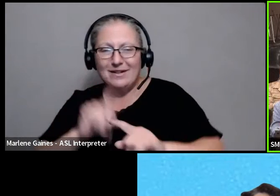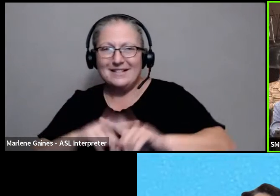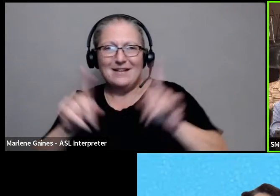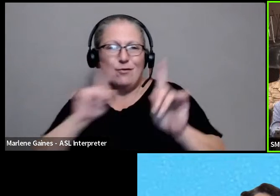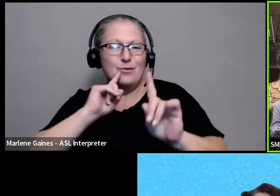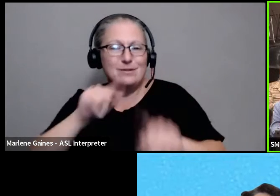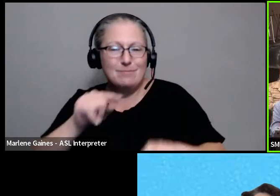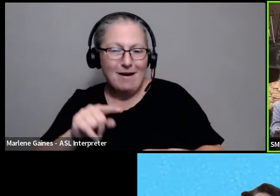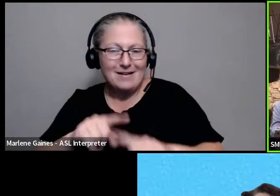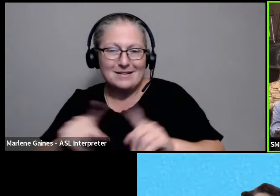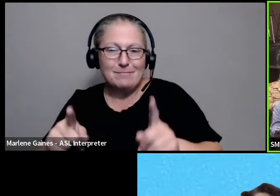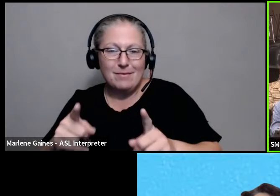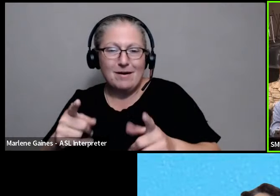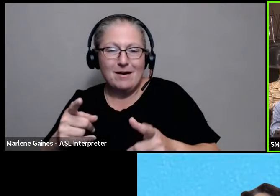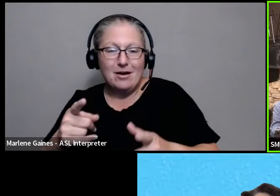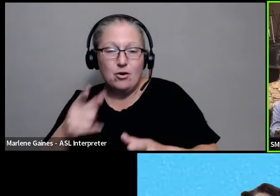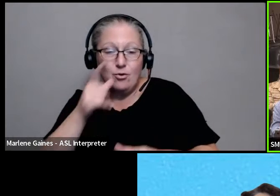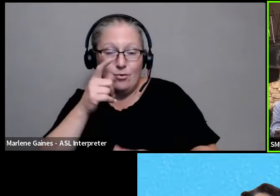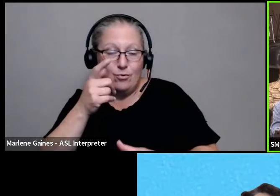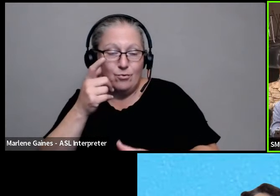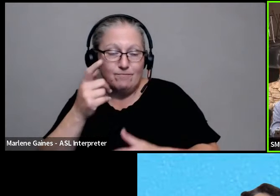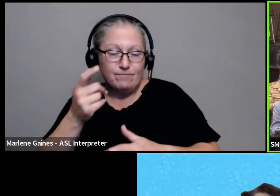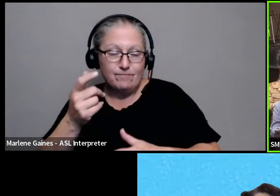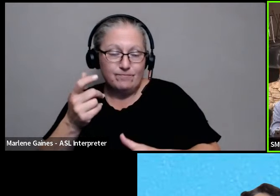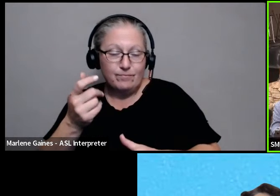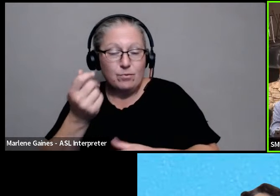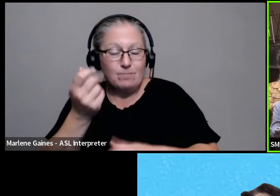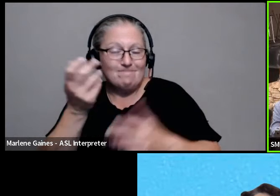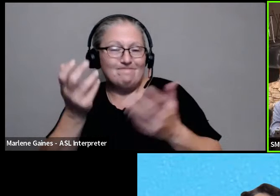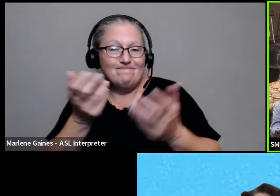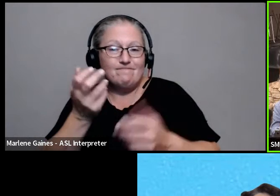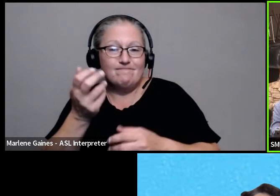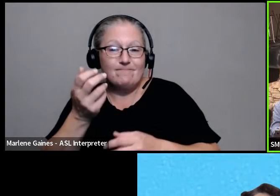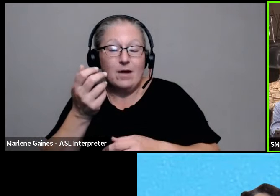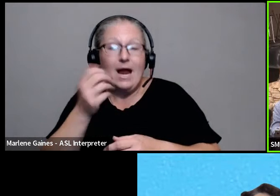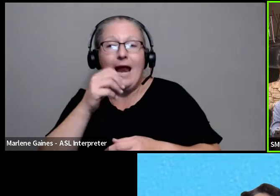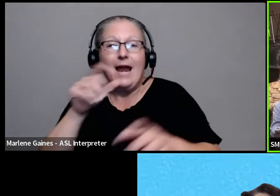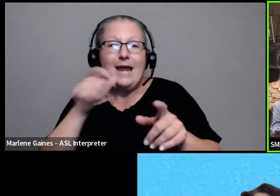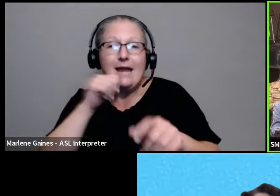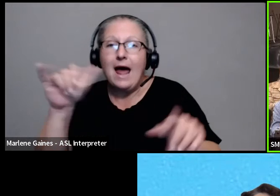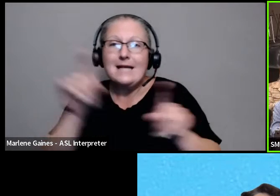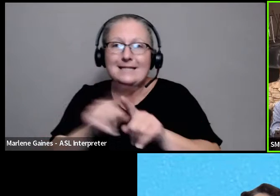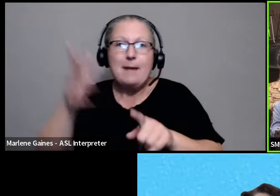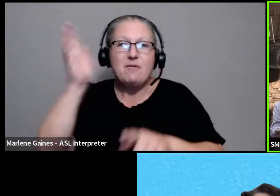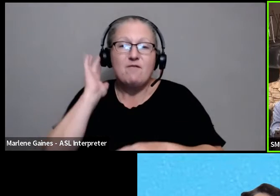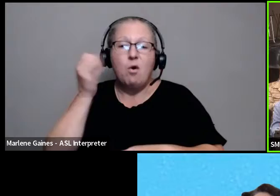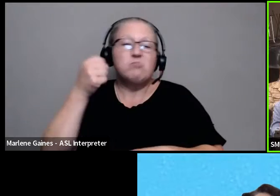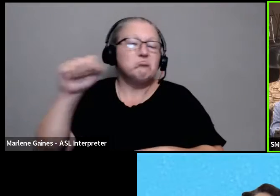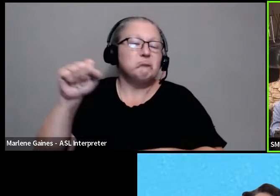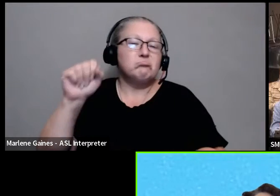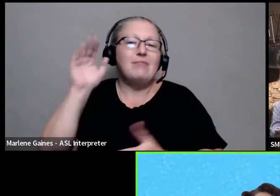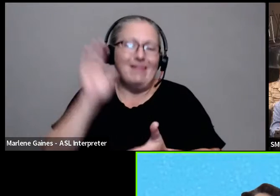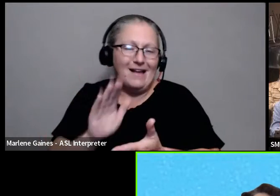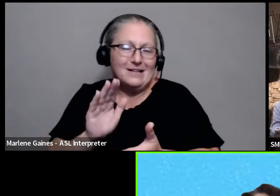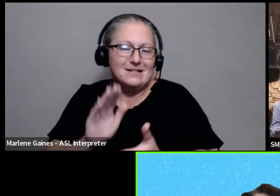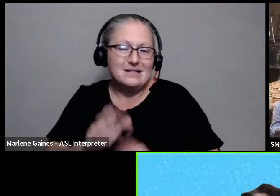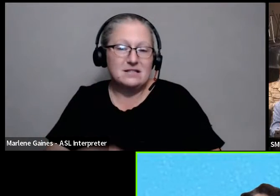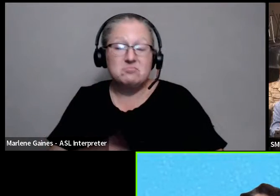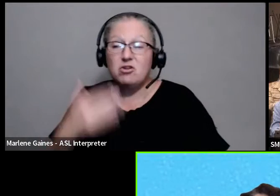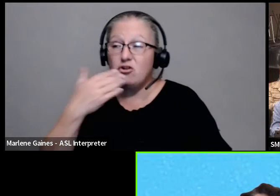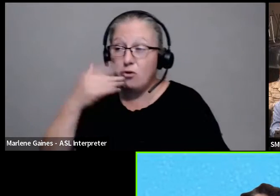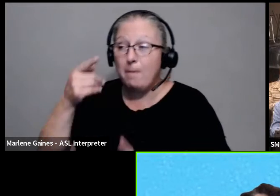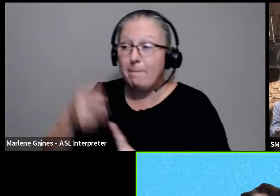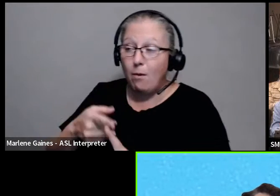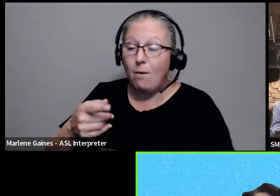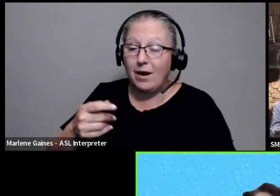But the resistance is not what it used to be. So I just wanted to add that in there. So thank you. That's a good point, and that's what